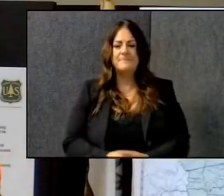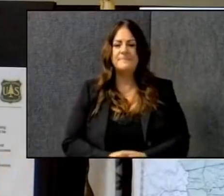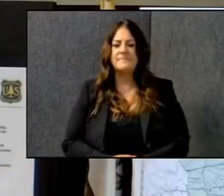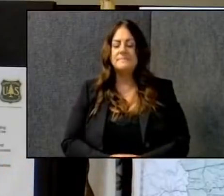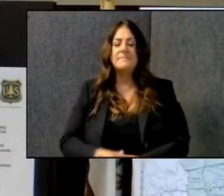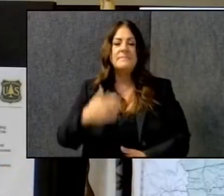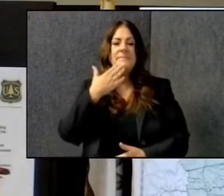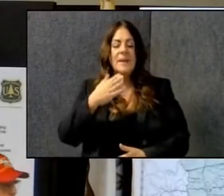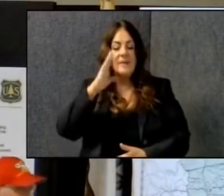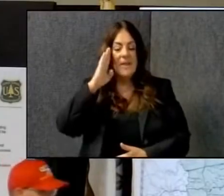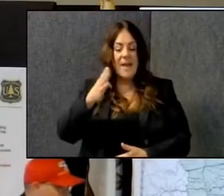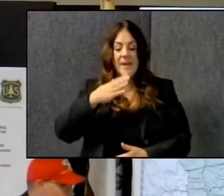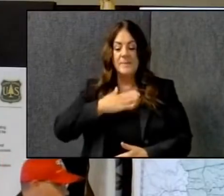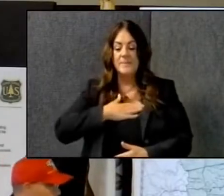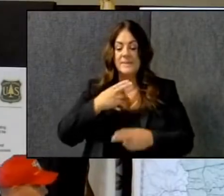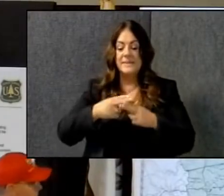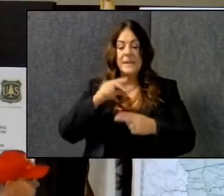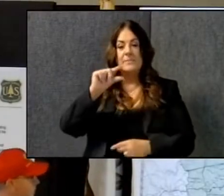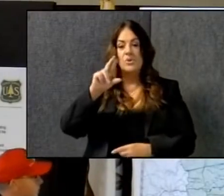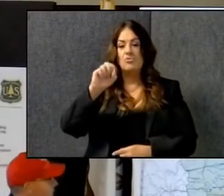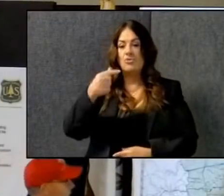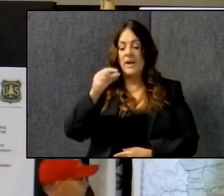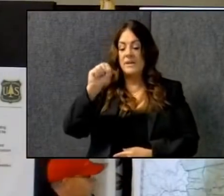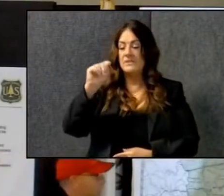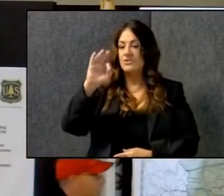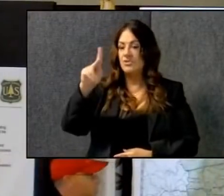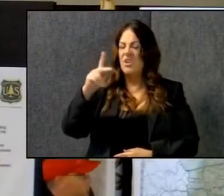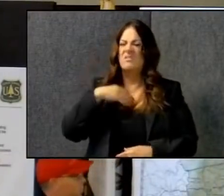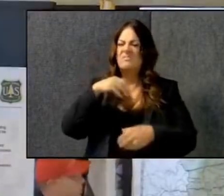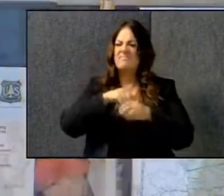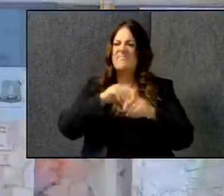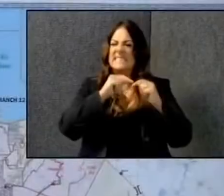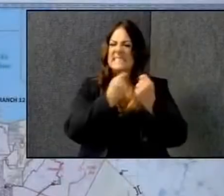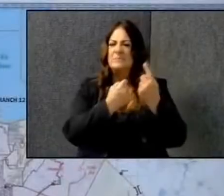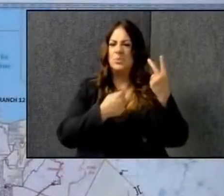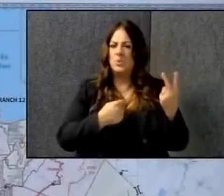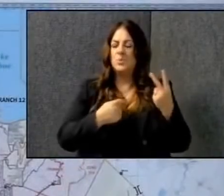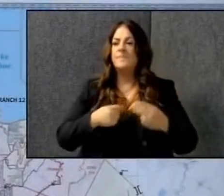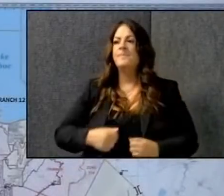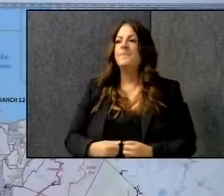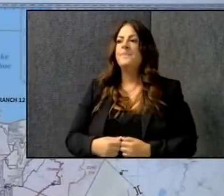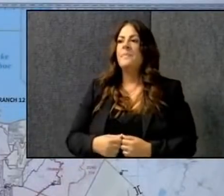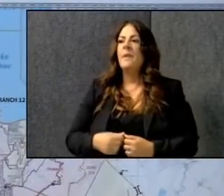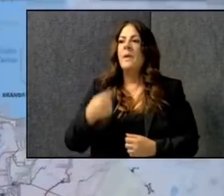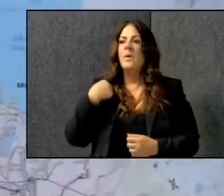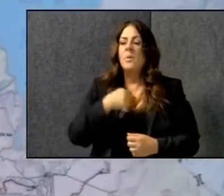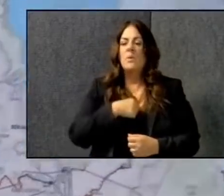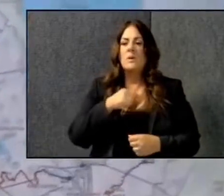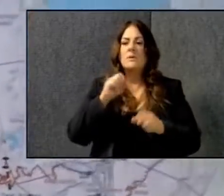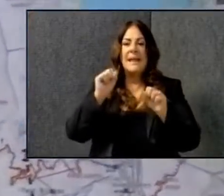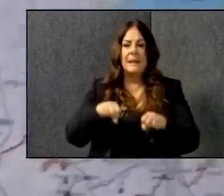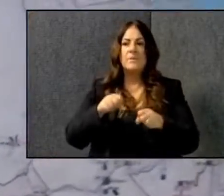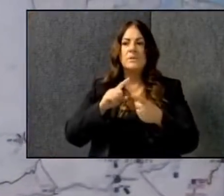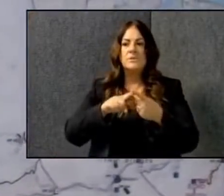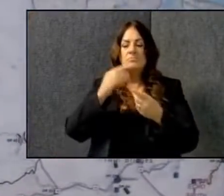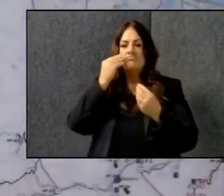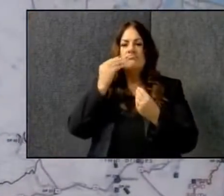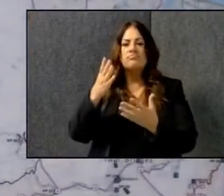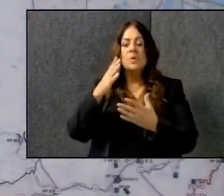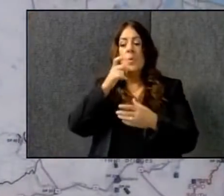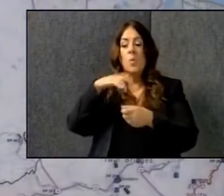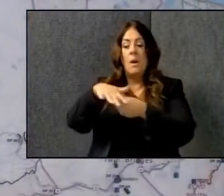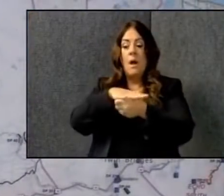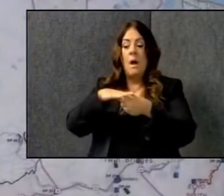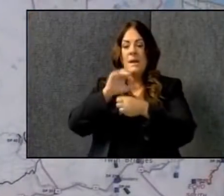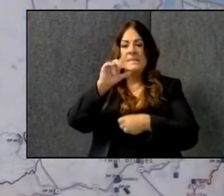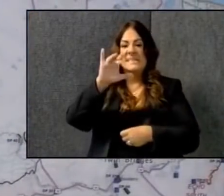Good evening, Lieutenant Greg Stark, Incident Team 2, Law Liaison. So we were able to lift the warning order for Jenkinson